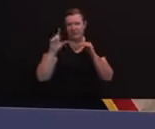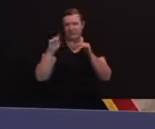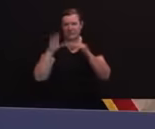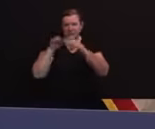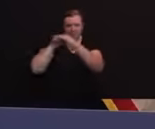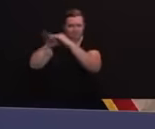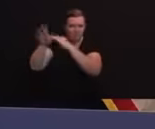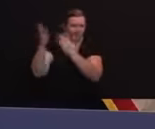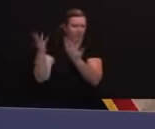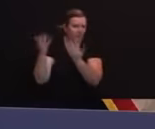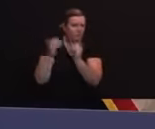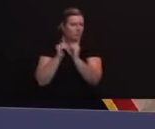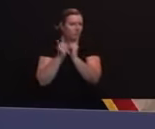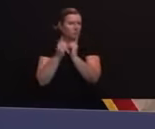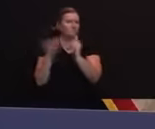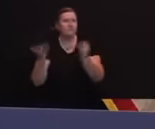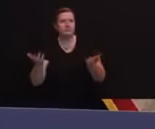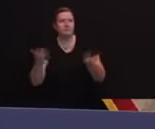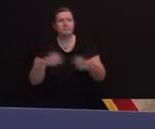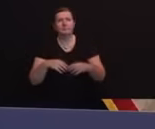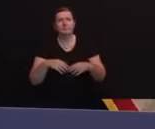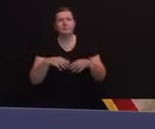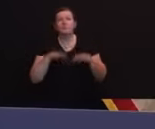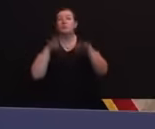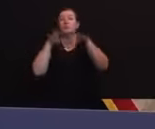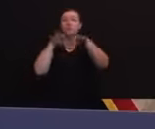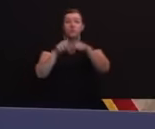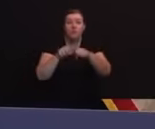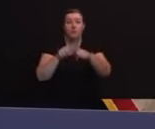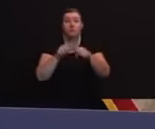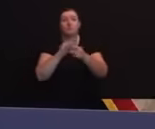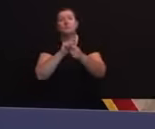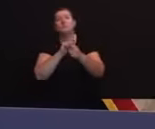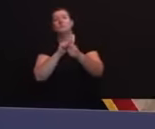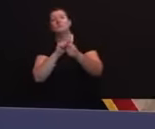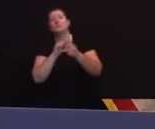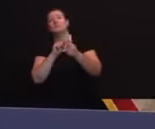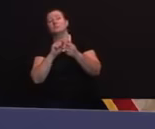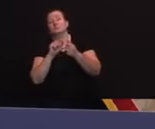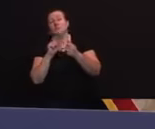confirmed 36 hours before the resident leaves the facility.